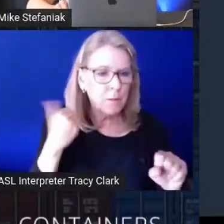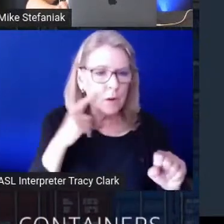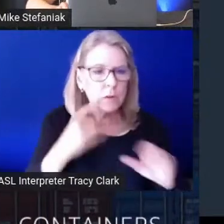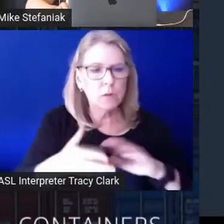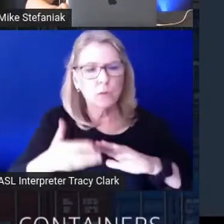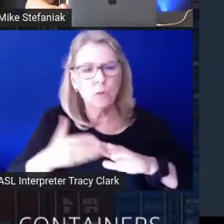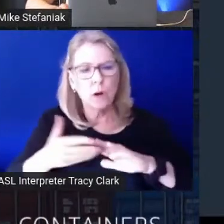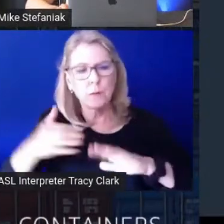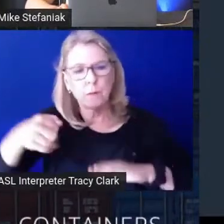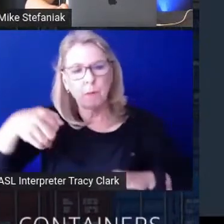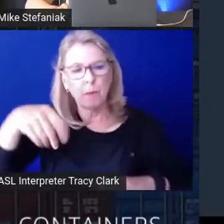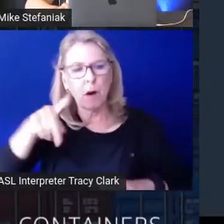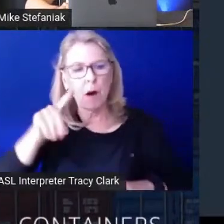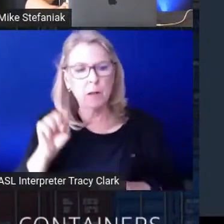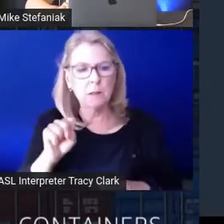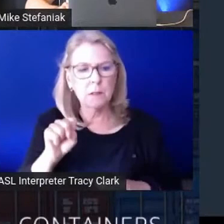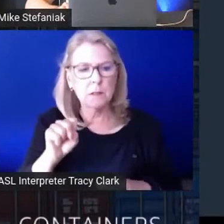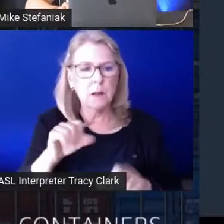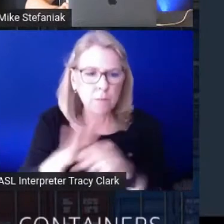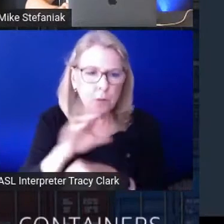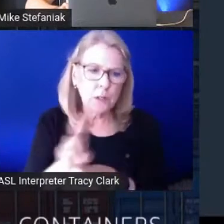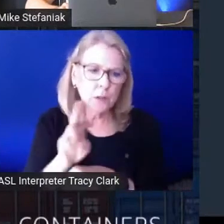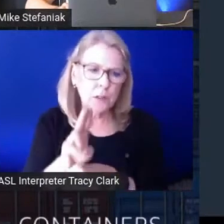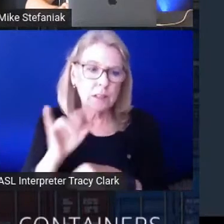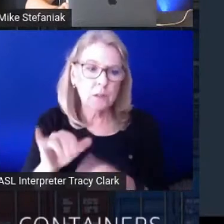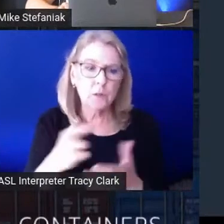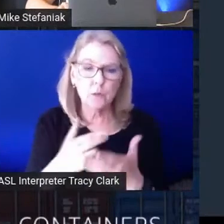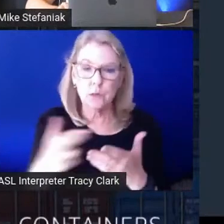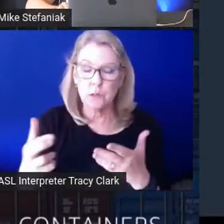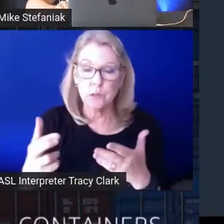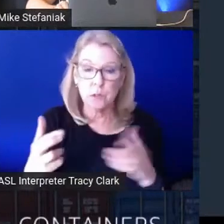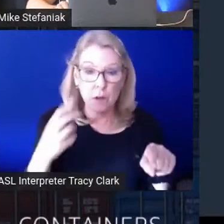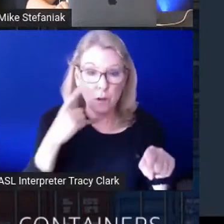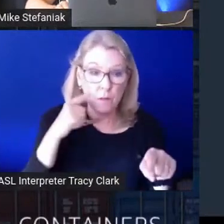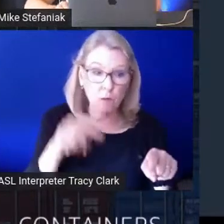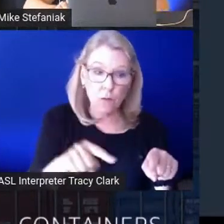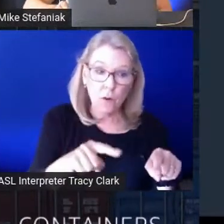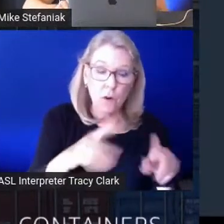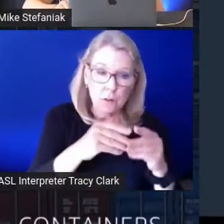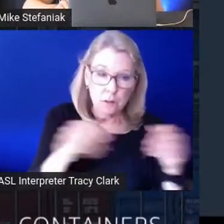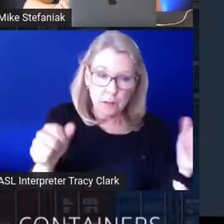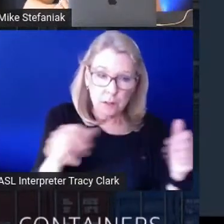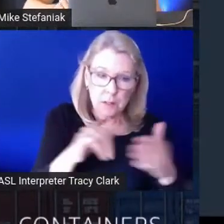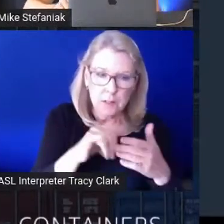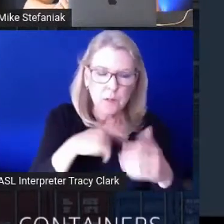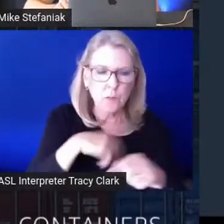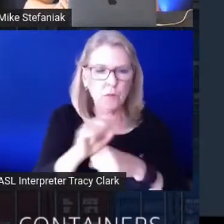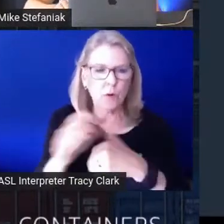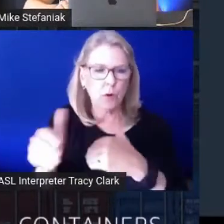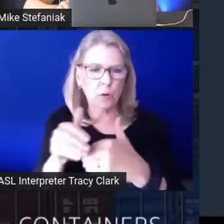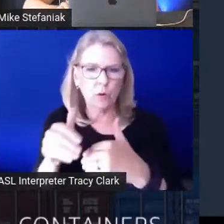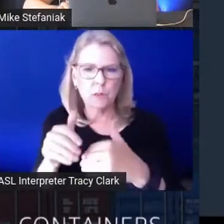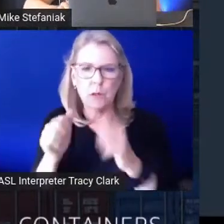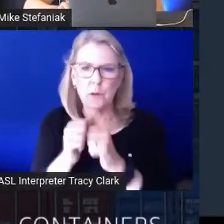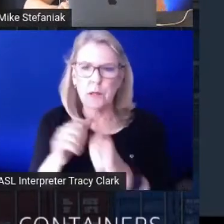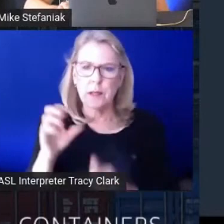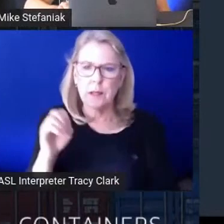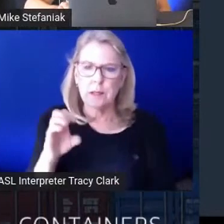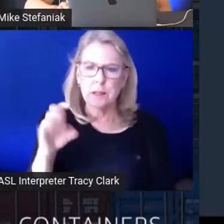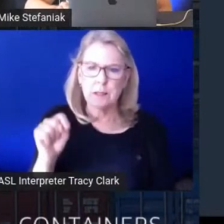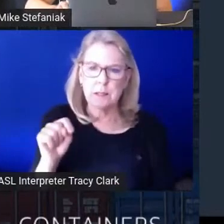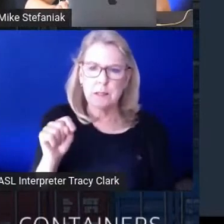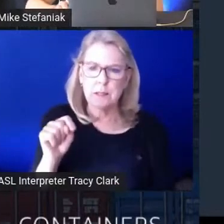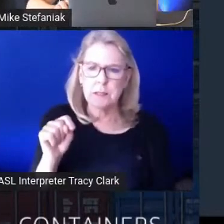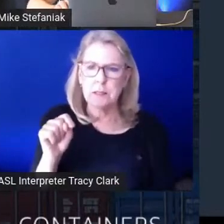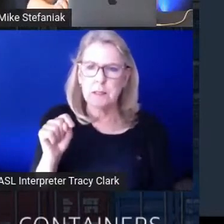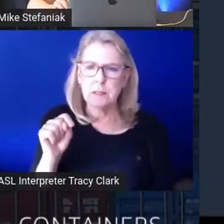And so to address this, we worked really closely with the EC2 team over the last year to build a container optimized VPC